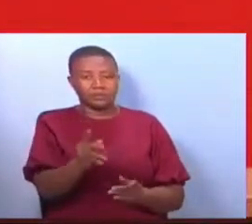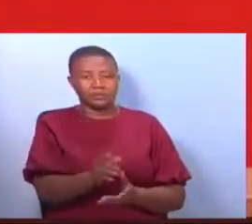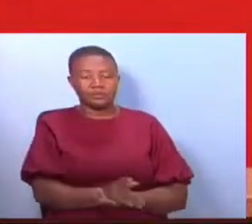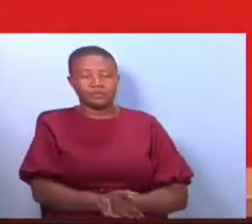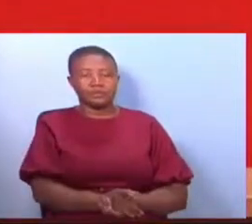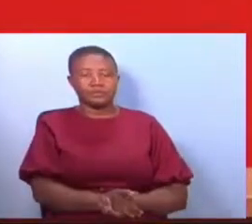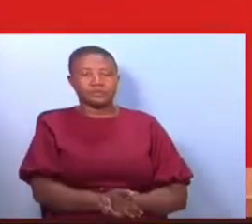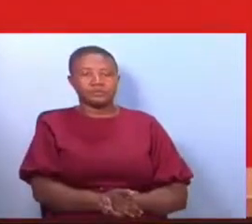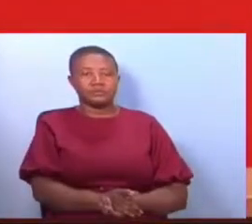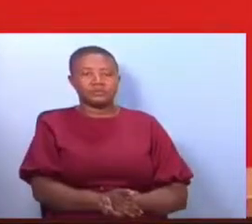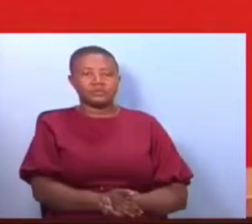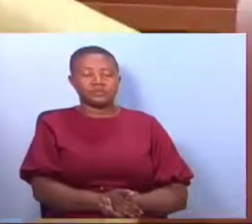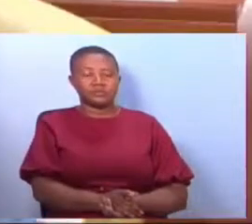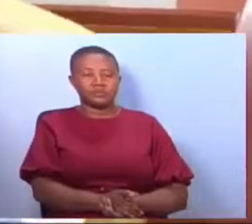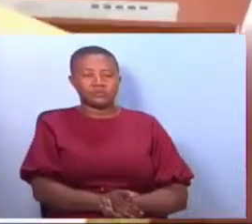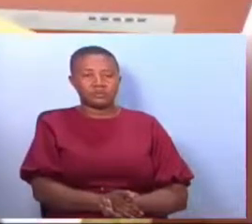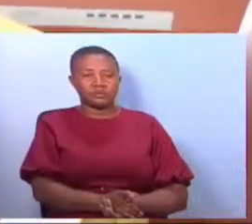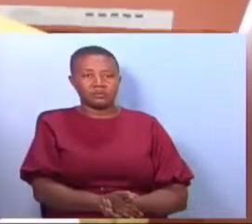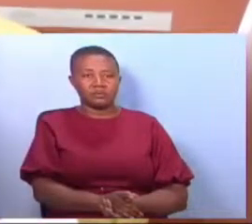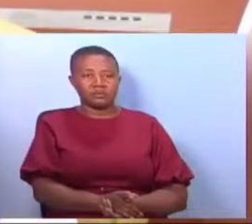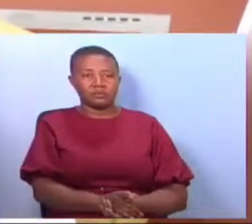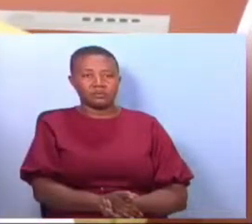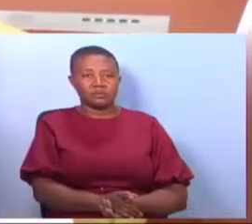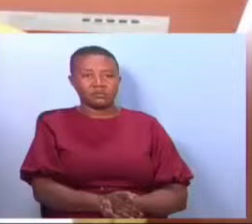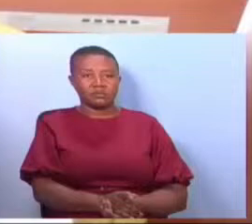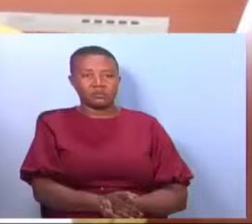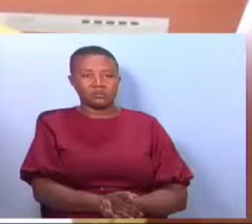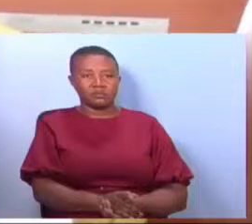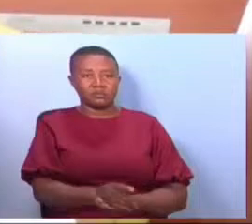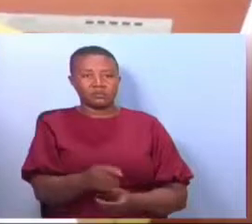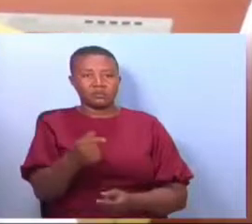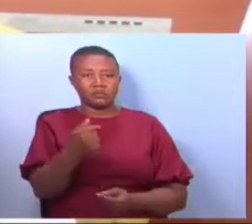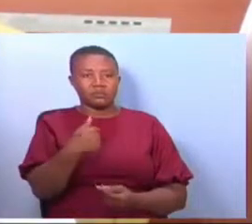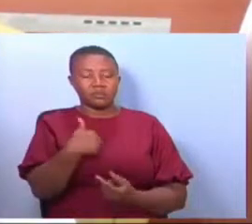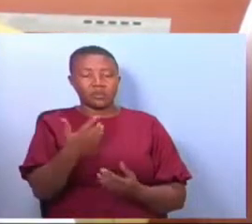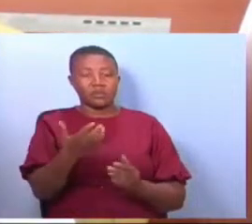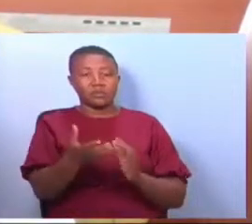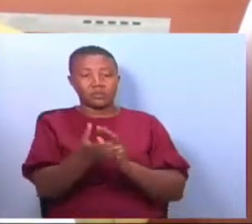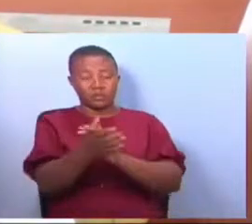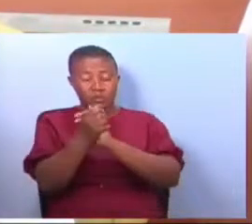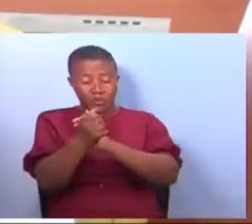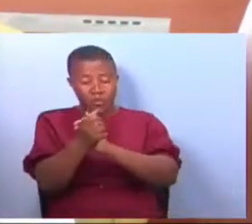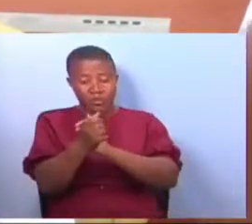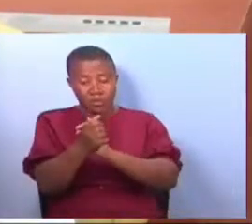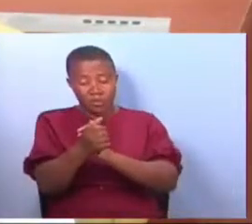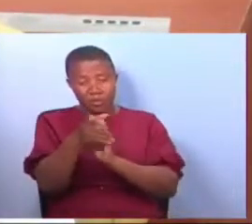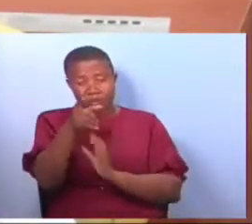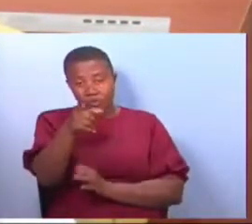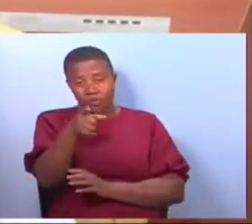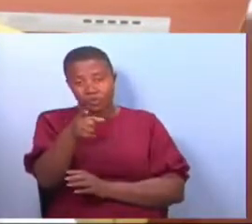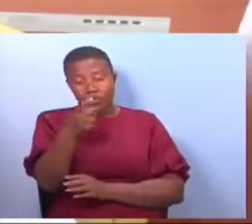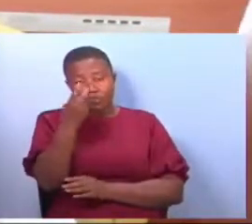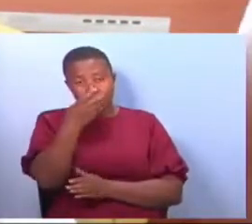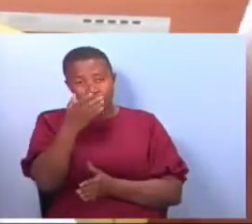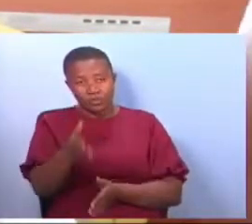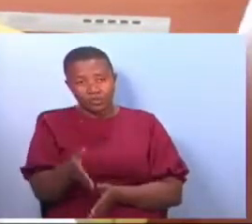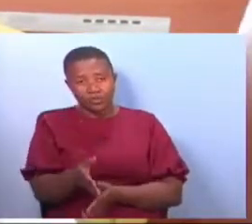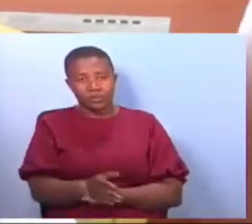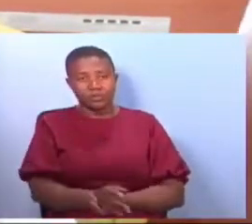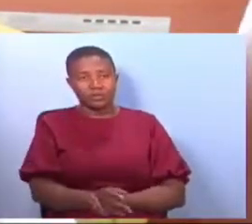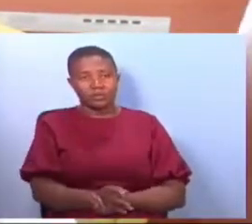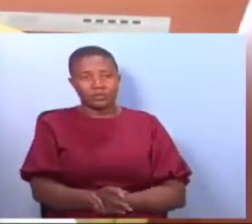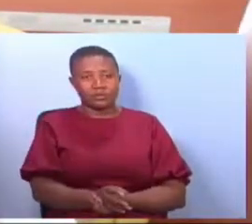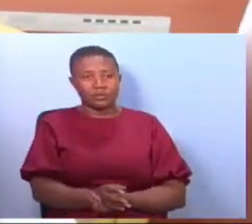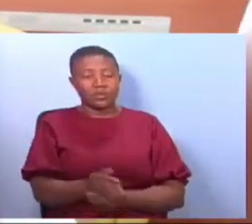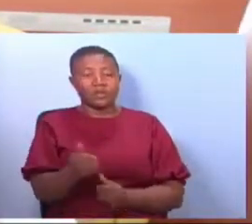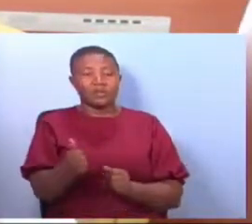Mr. Speaker, I first of all want to congratulate you personally It seems everybody is talking about